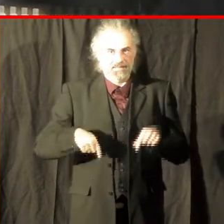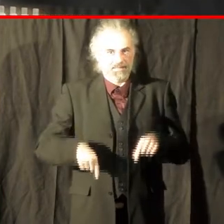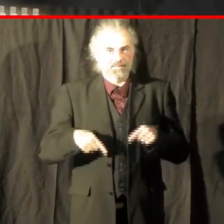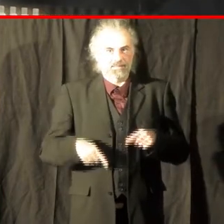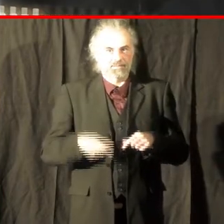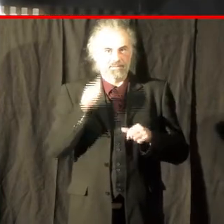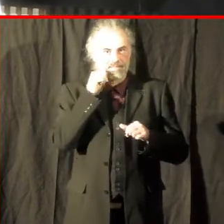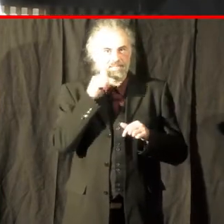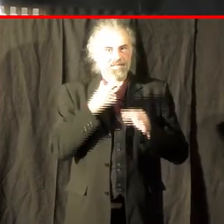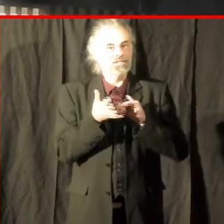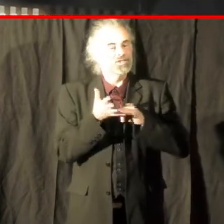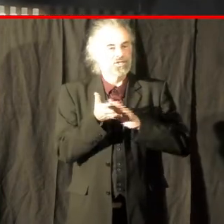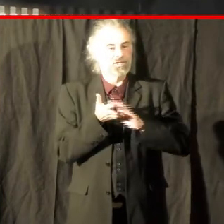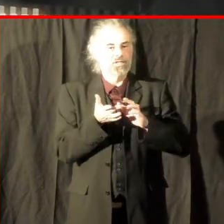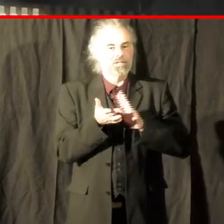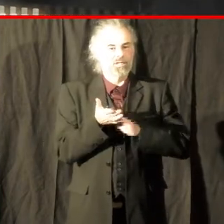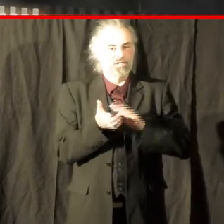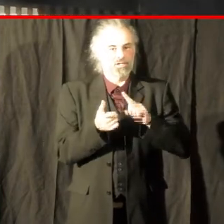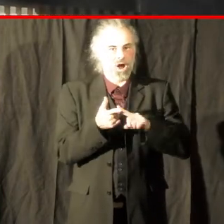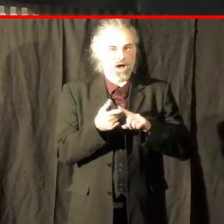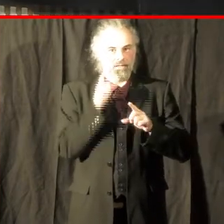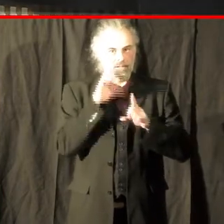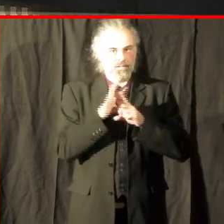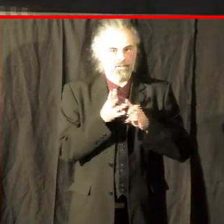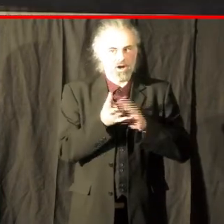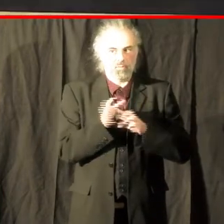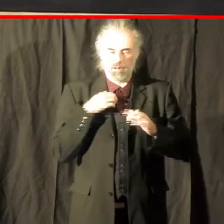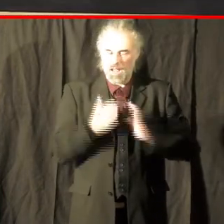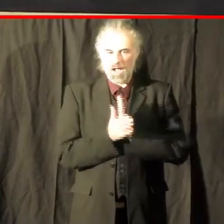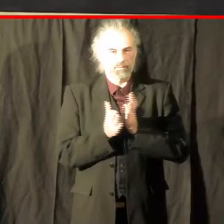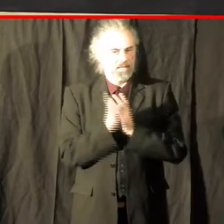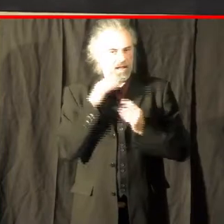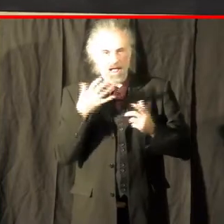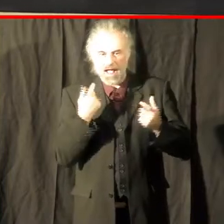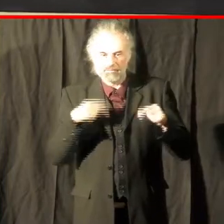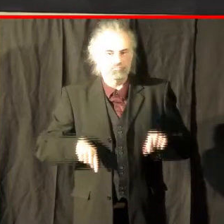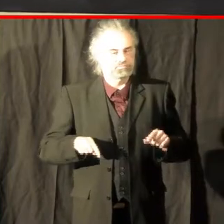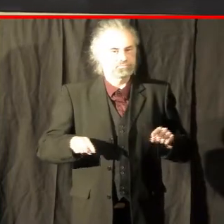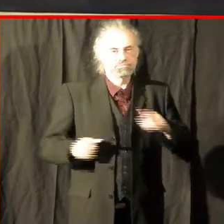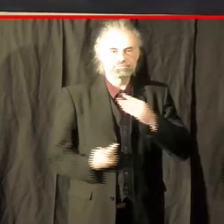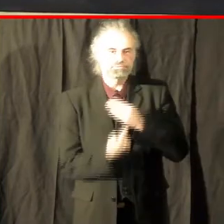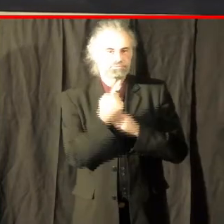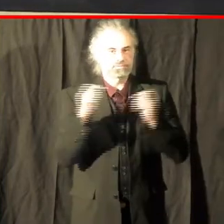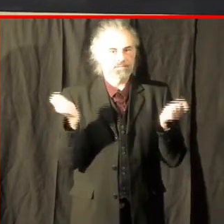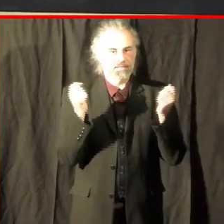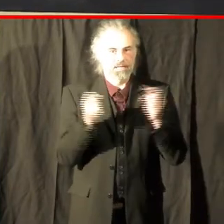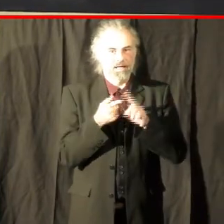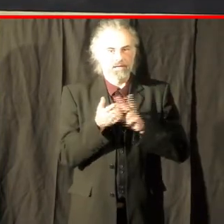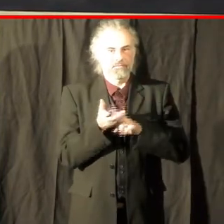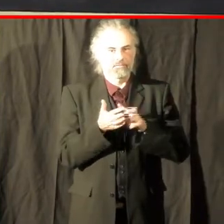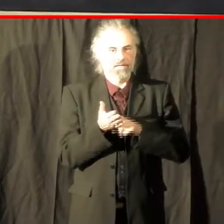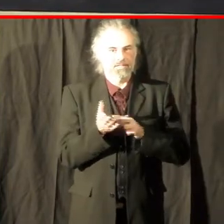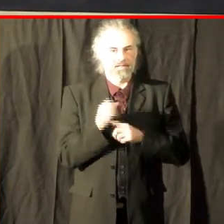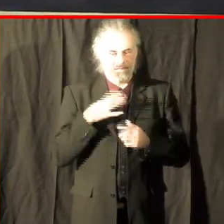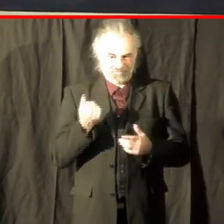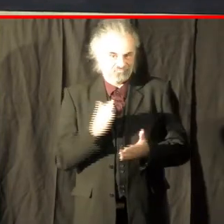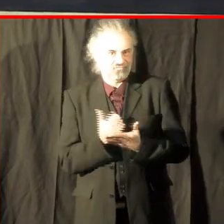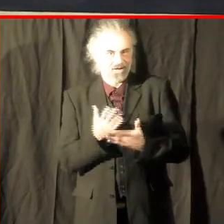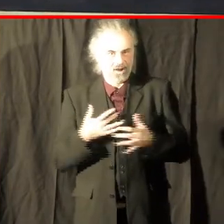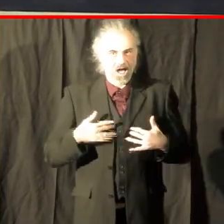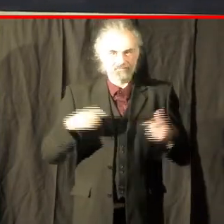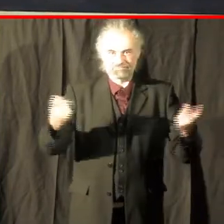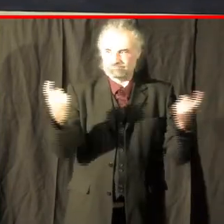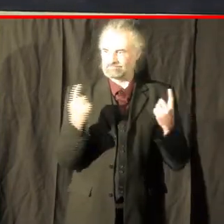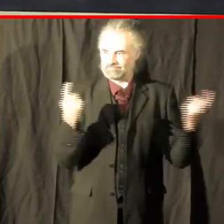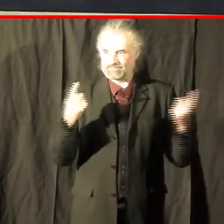Shine Dome. We're really pleased we're able to have events here again in person, in real life, and it's wonderful to welcome you all here. Now, of